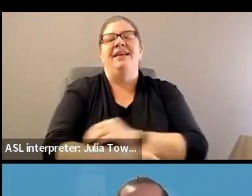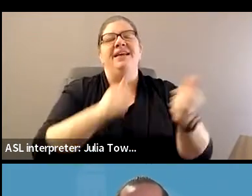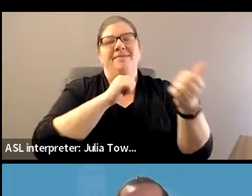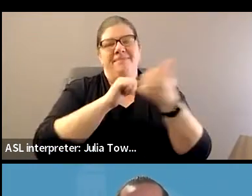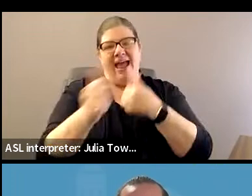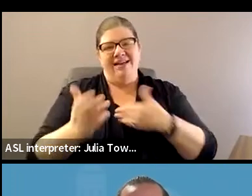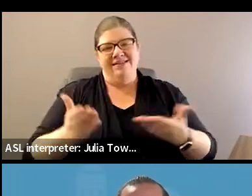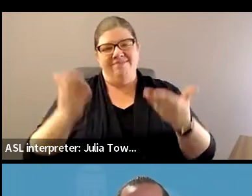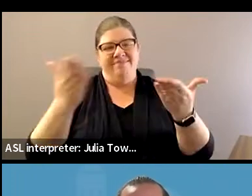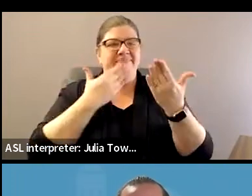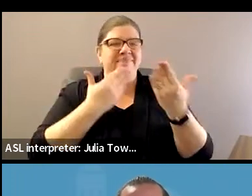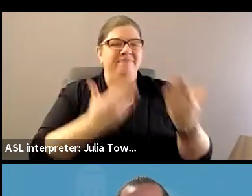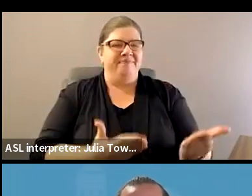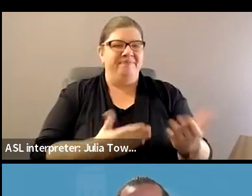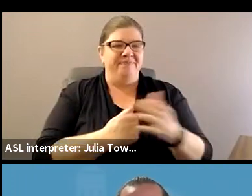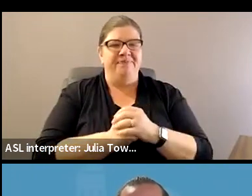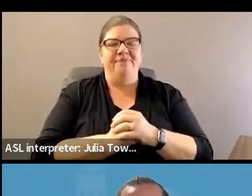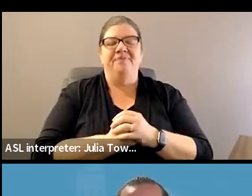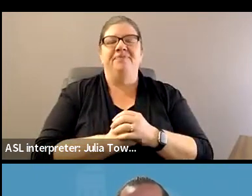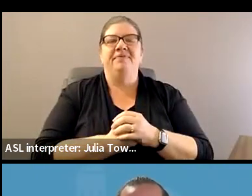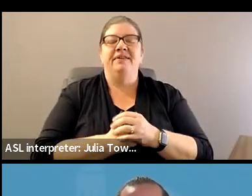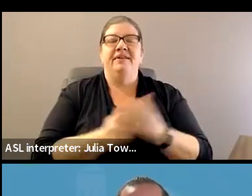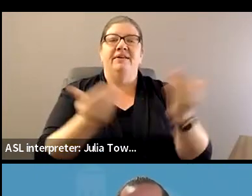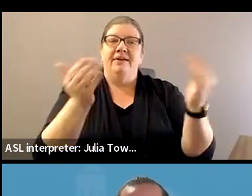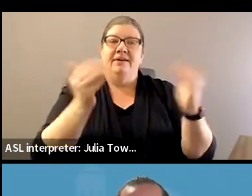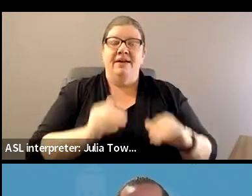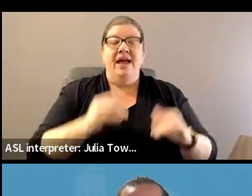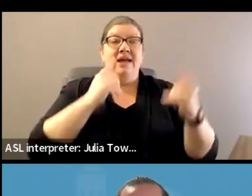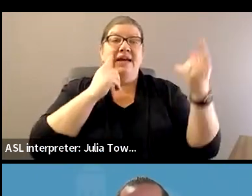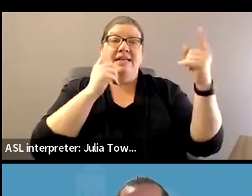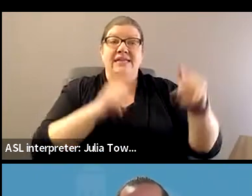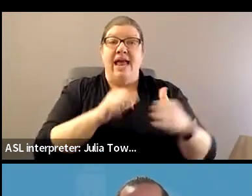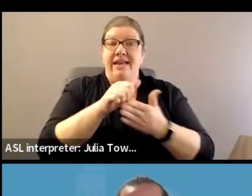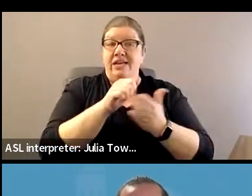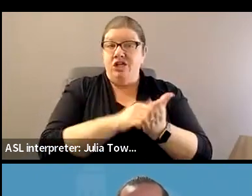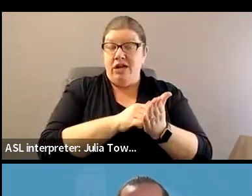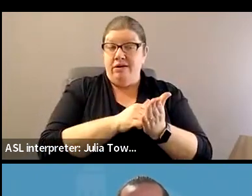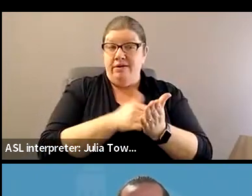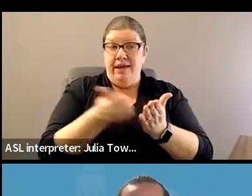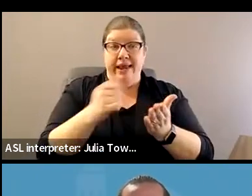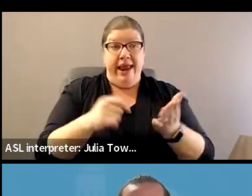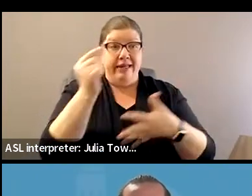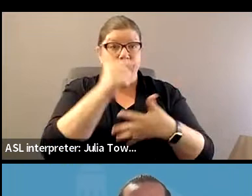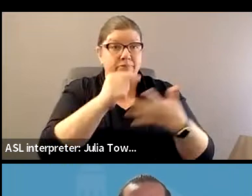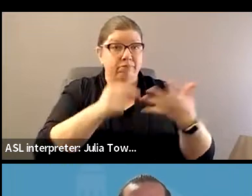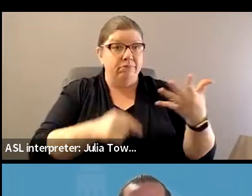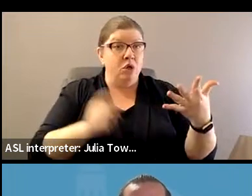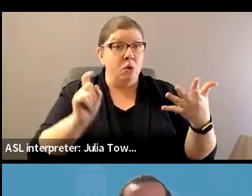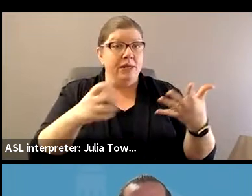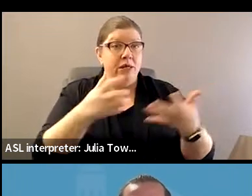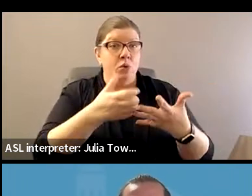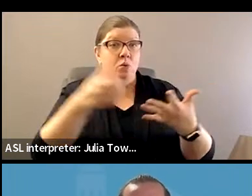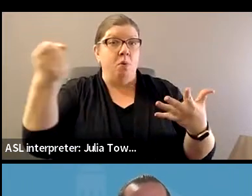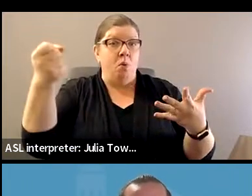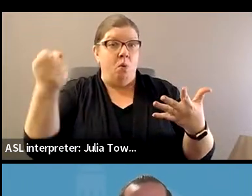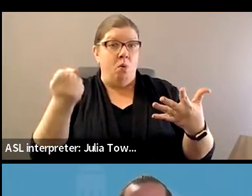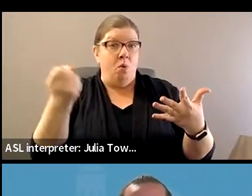passes. Thank you. Now we'll move to the consent agenda. Board members, are there any items you'd like to pull?